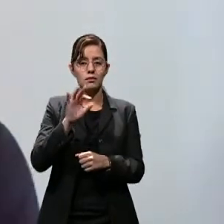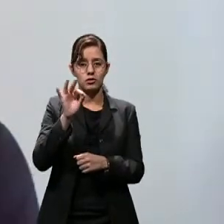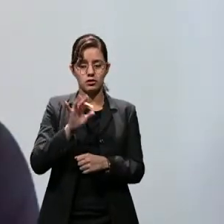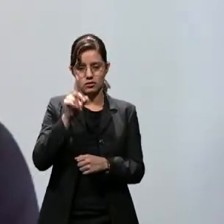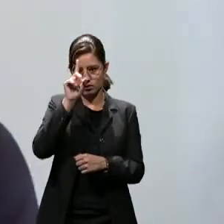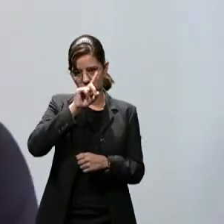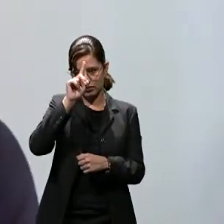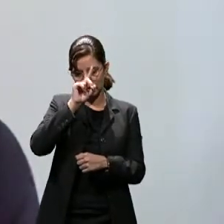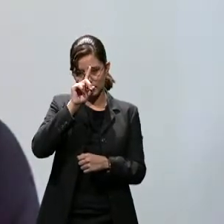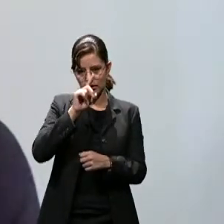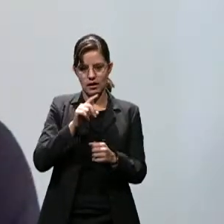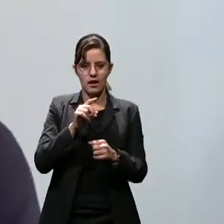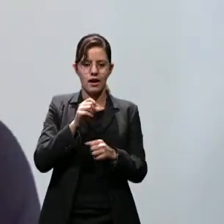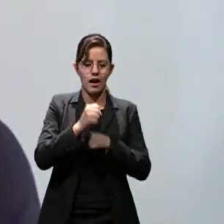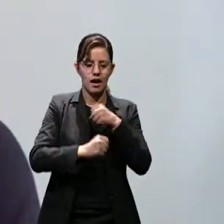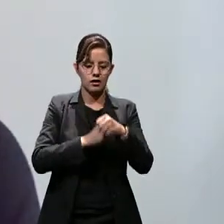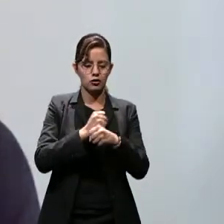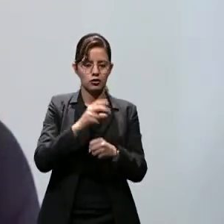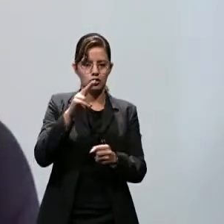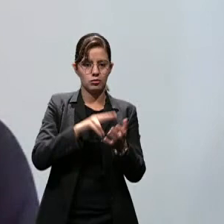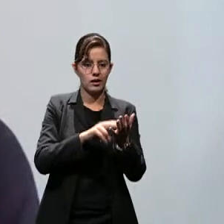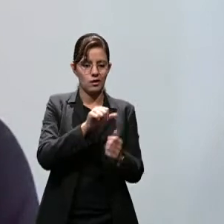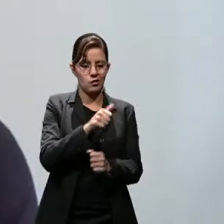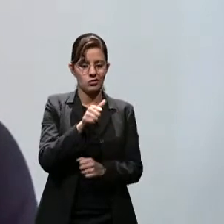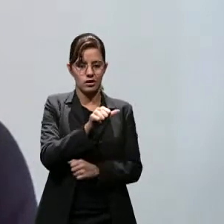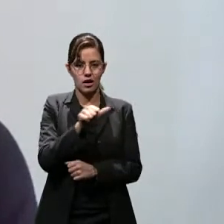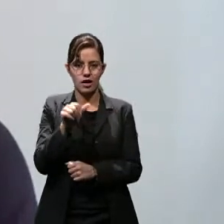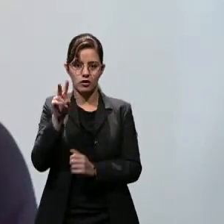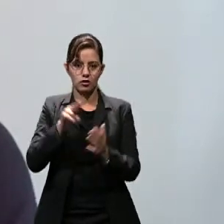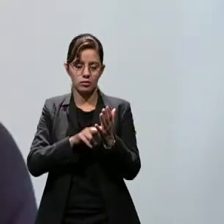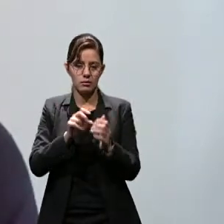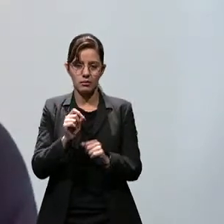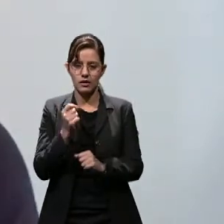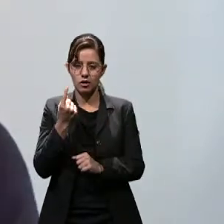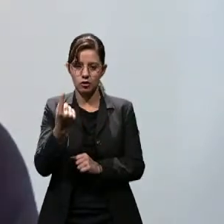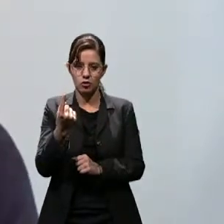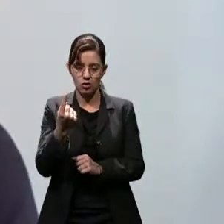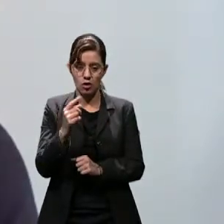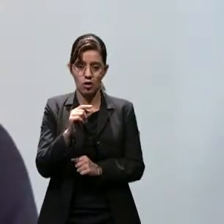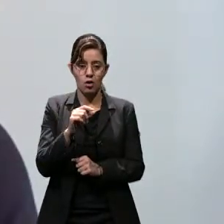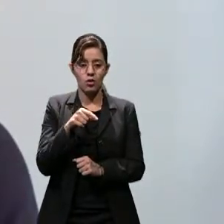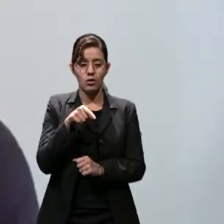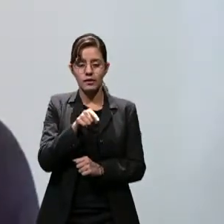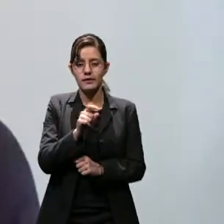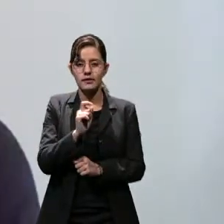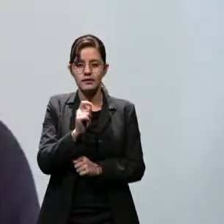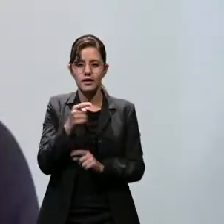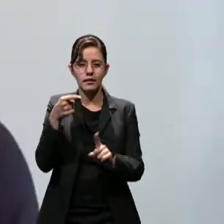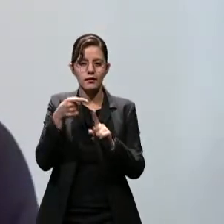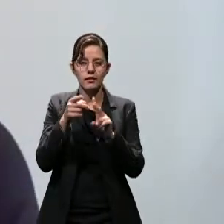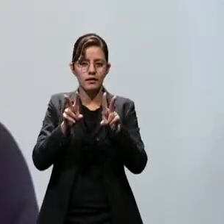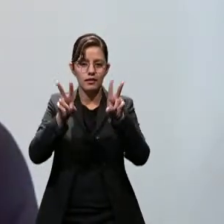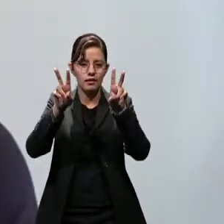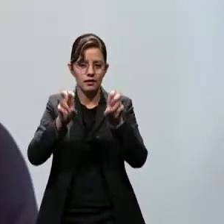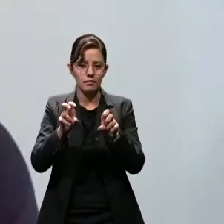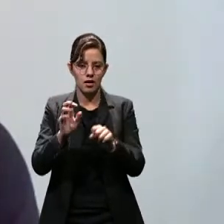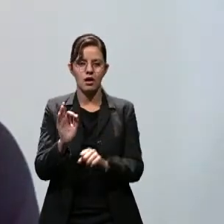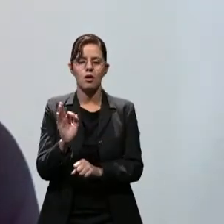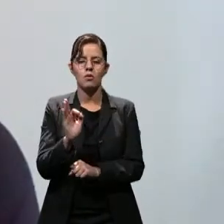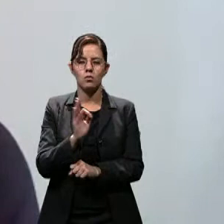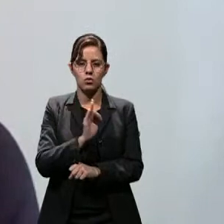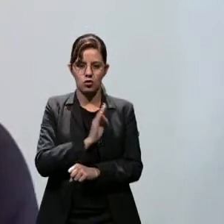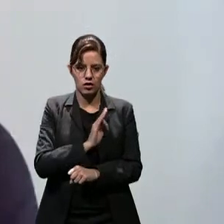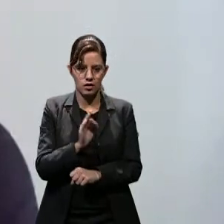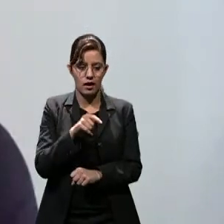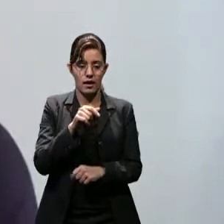recommendations in this topic between 2011 and 2021 are measures to foster a better